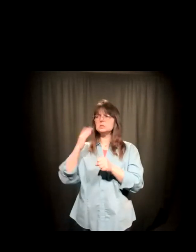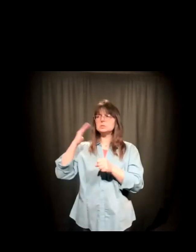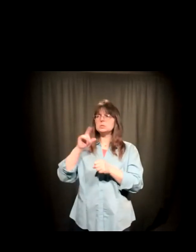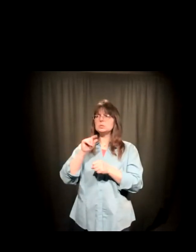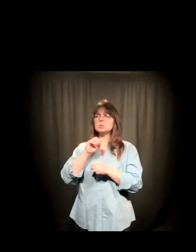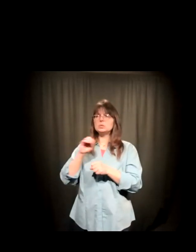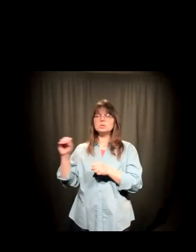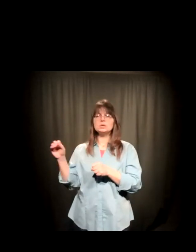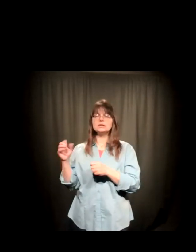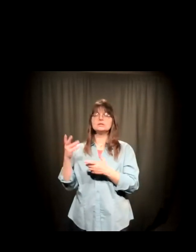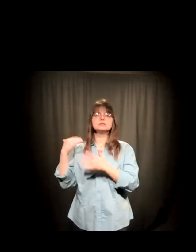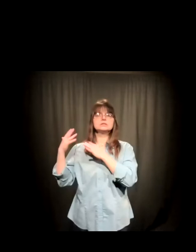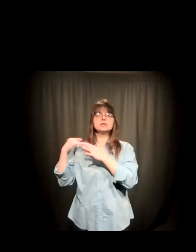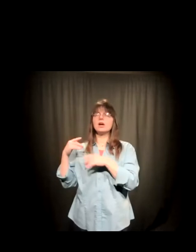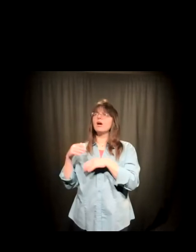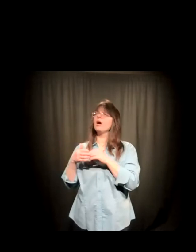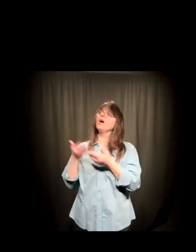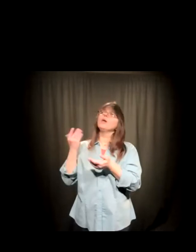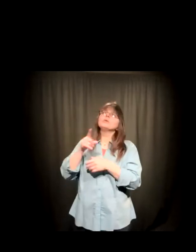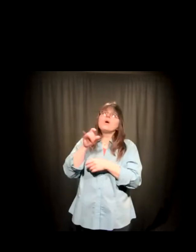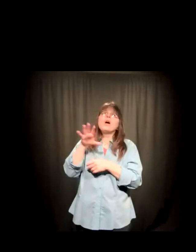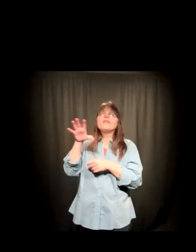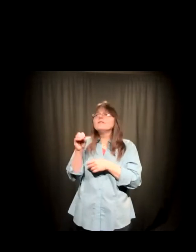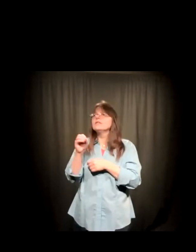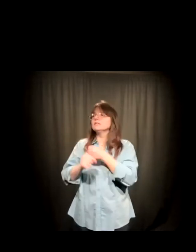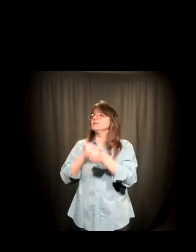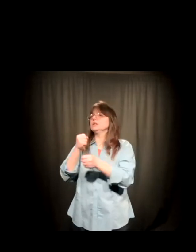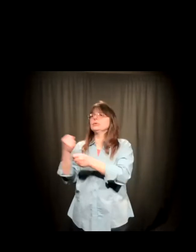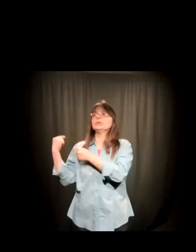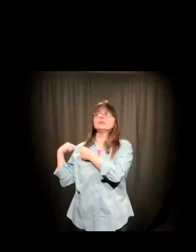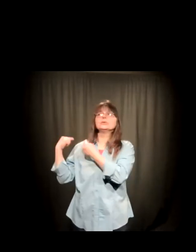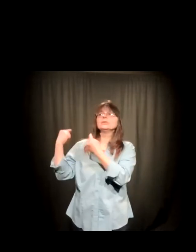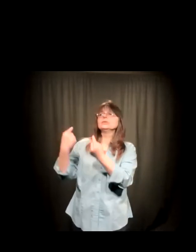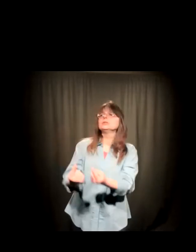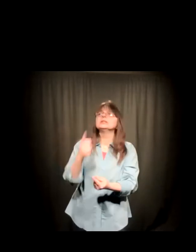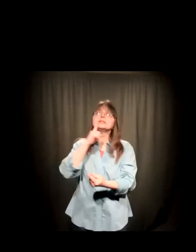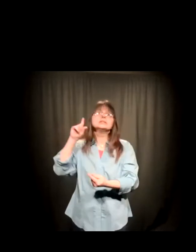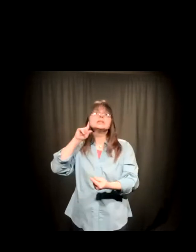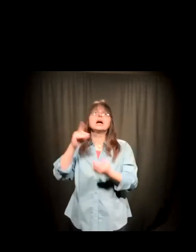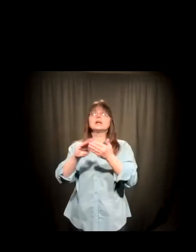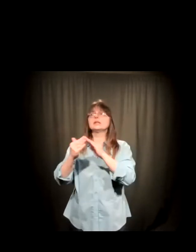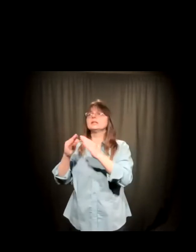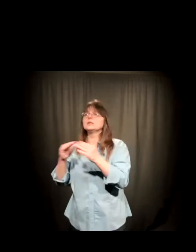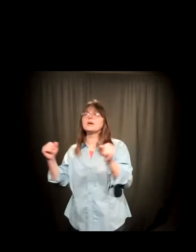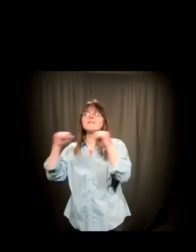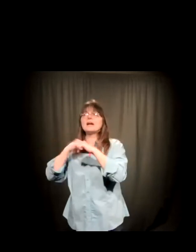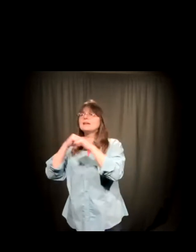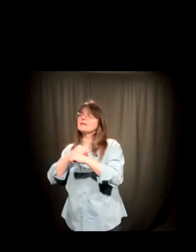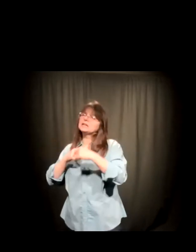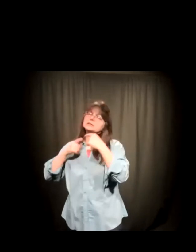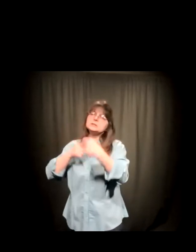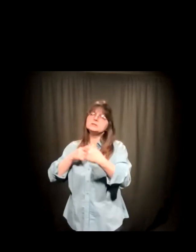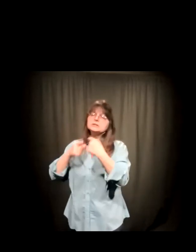nearly 150 years. They'd been fighting ever since one of the foremost teachers of the deaf began to